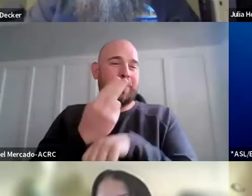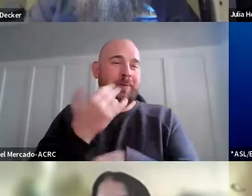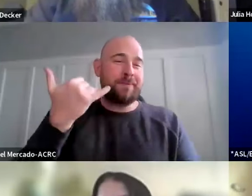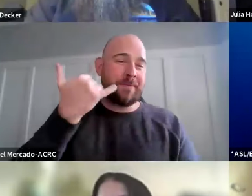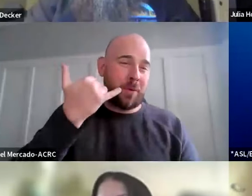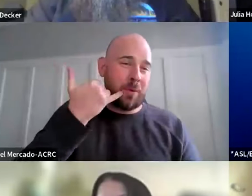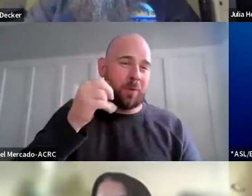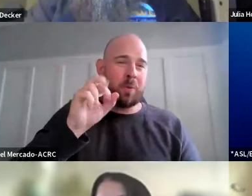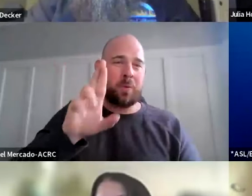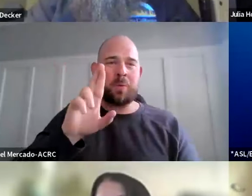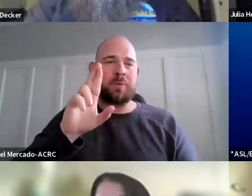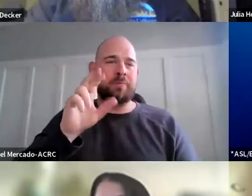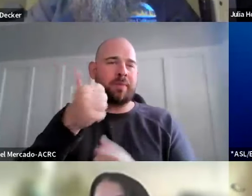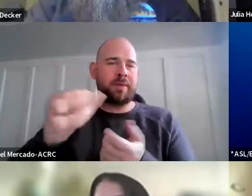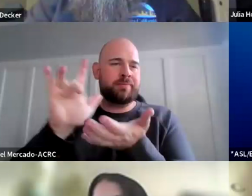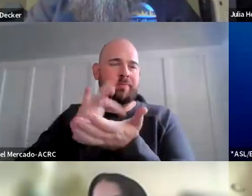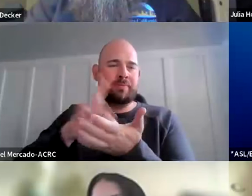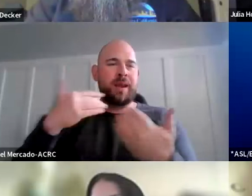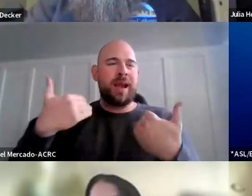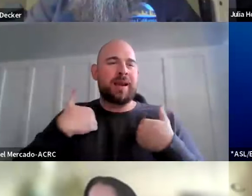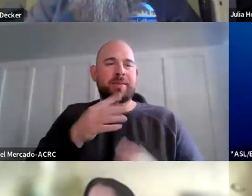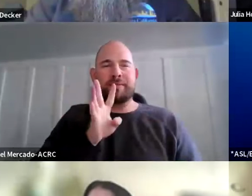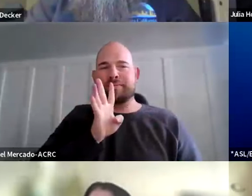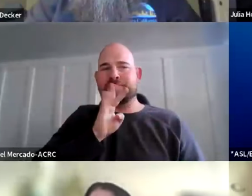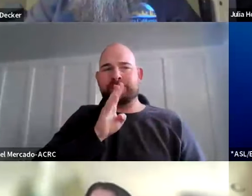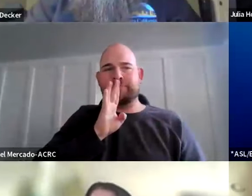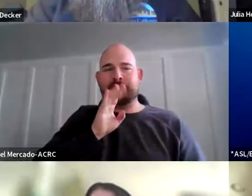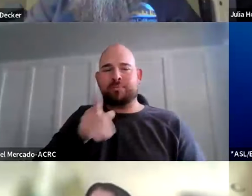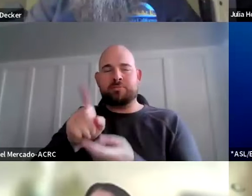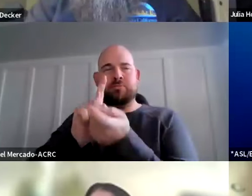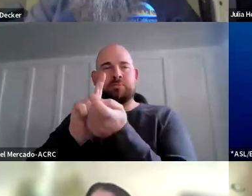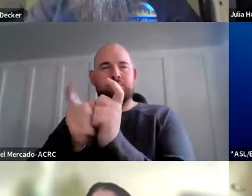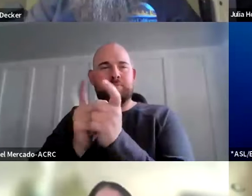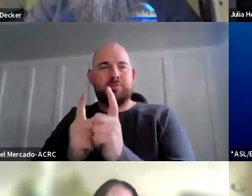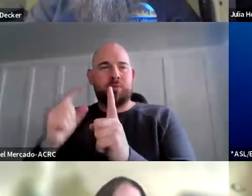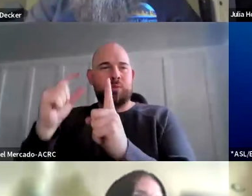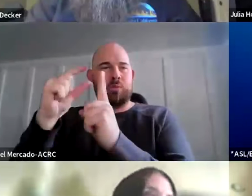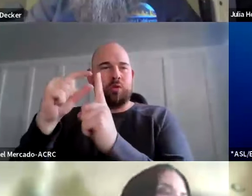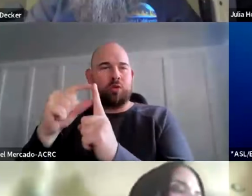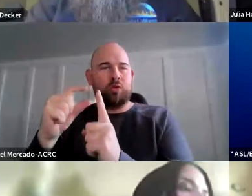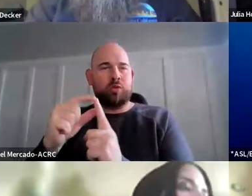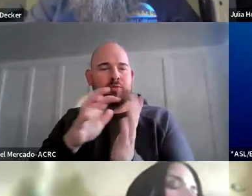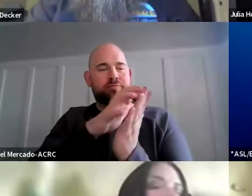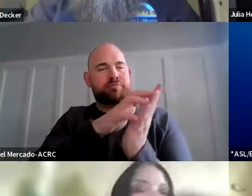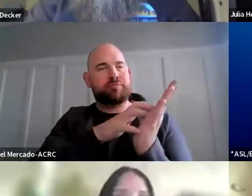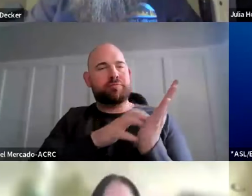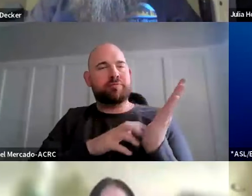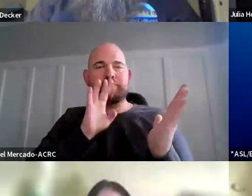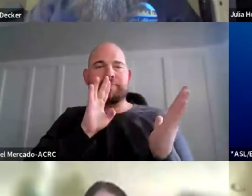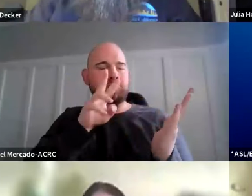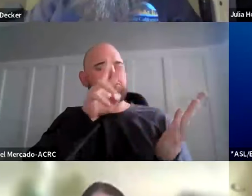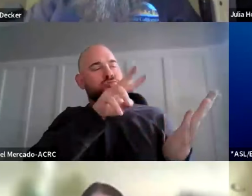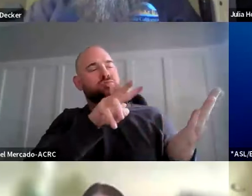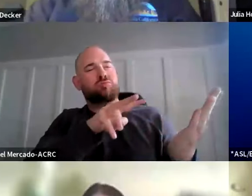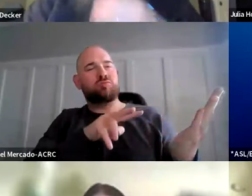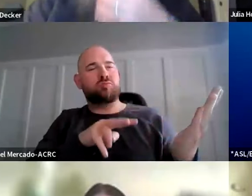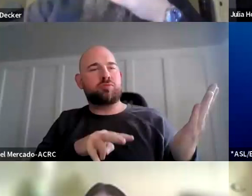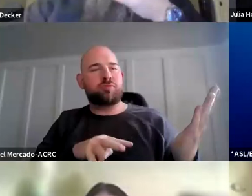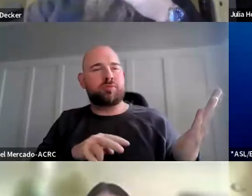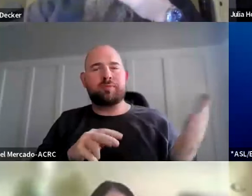and facial expressions. It's also possible to use a phone or a tablet to use apps that